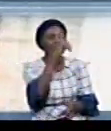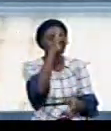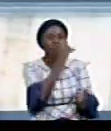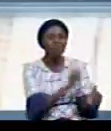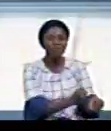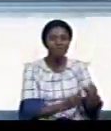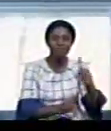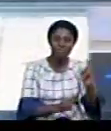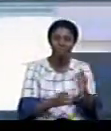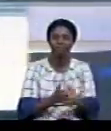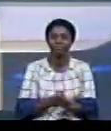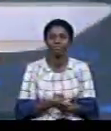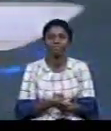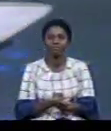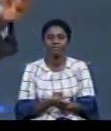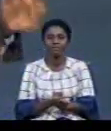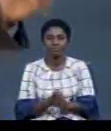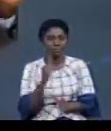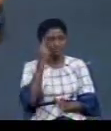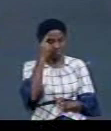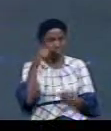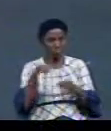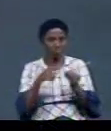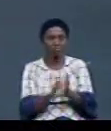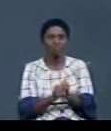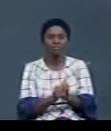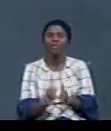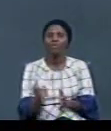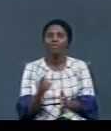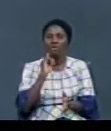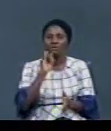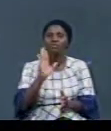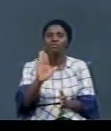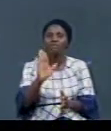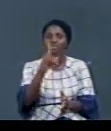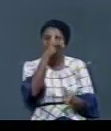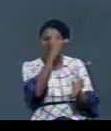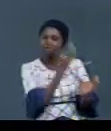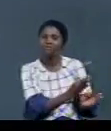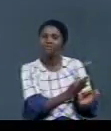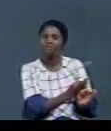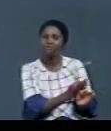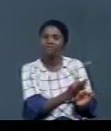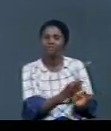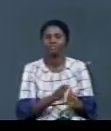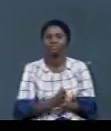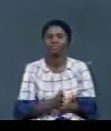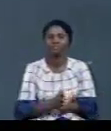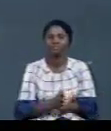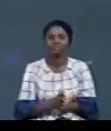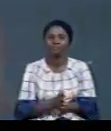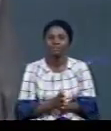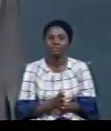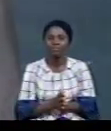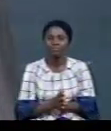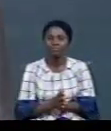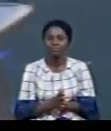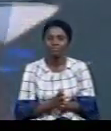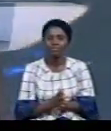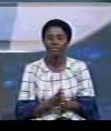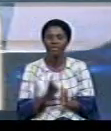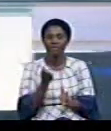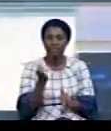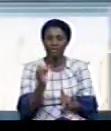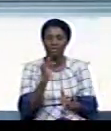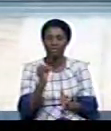faith? Think about that. Where is your faith? There is a